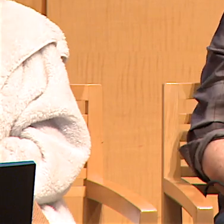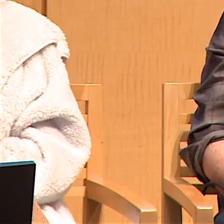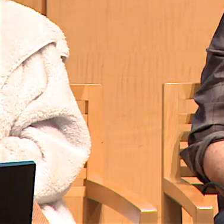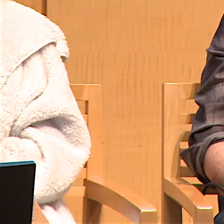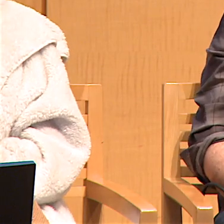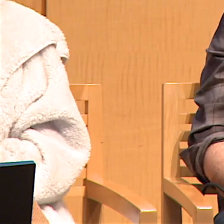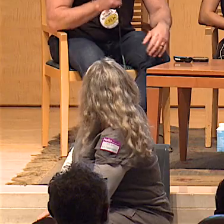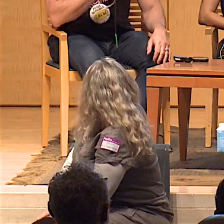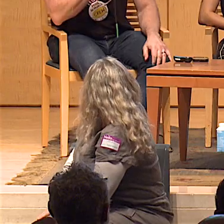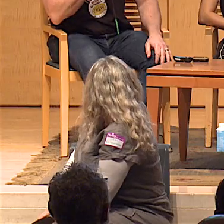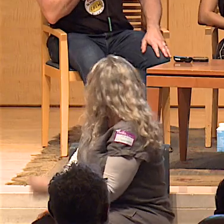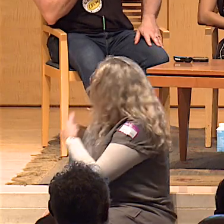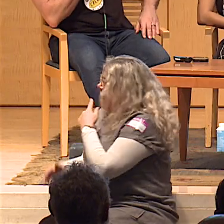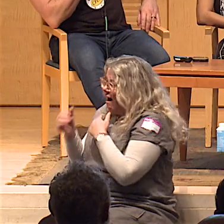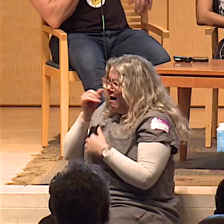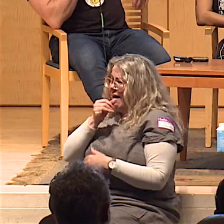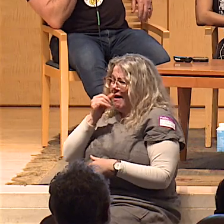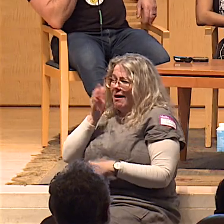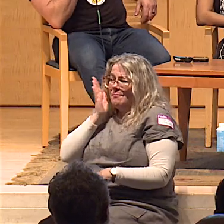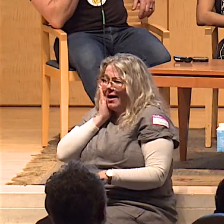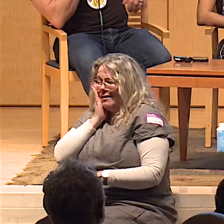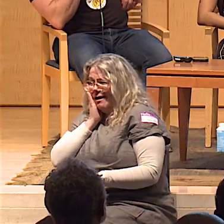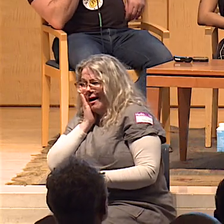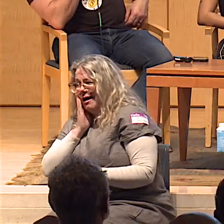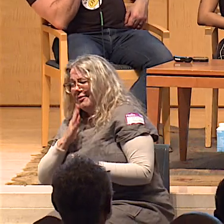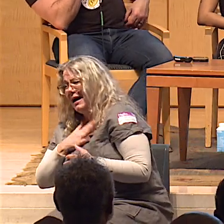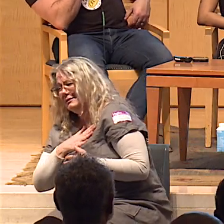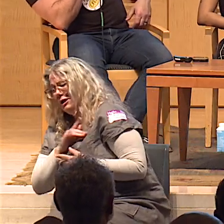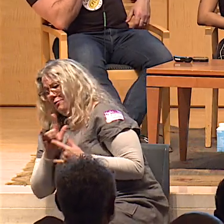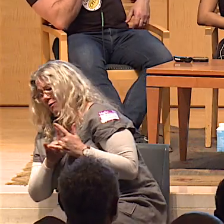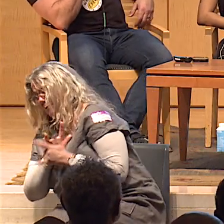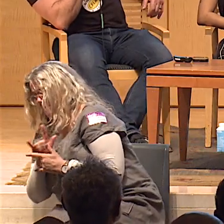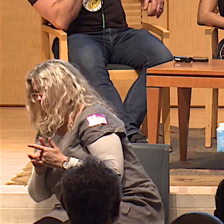so romantic. Oh, my God. Oh, my God. I love it. That's